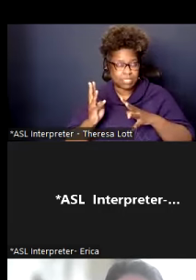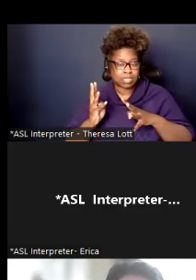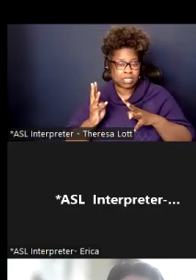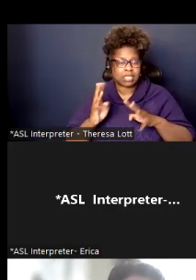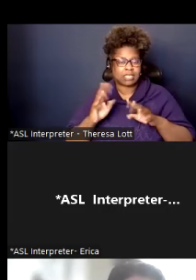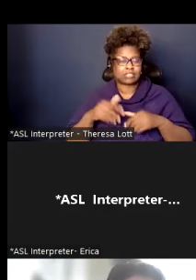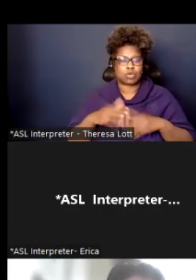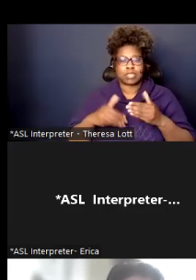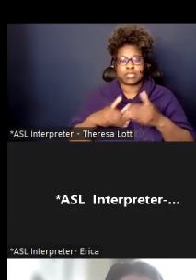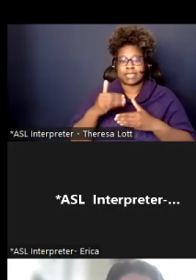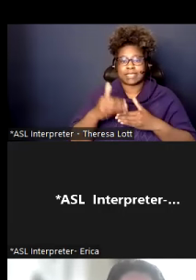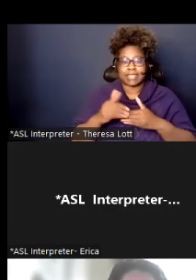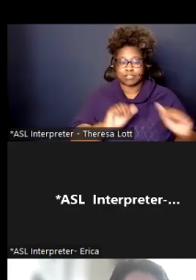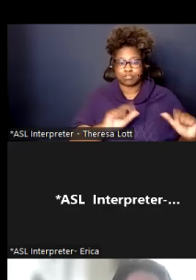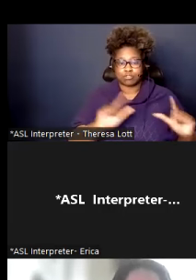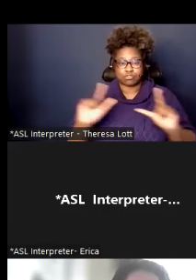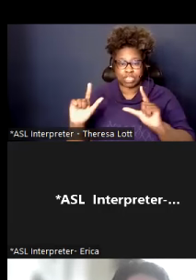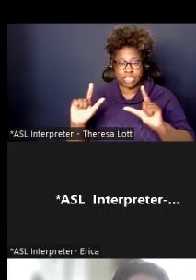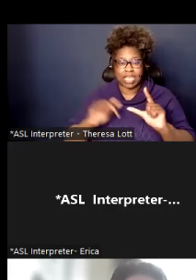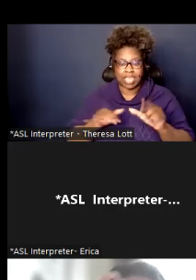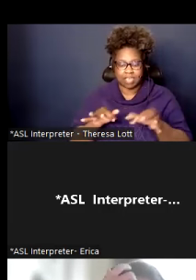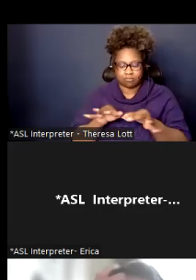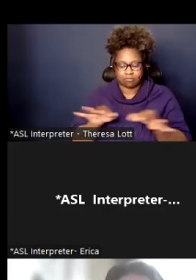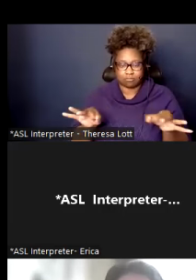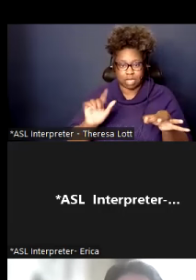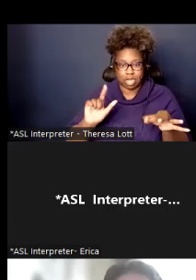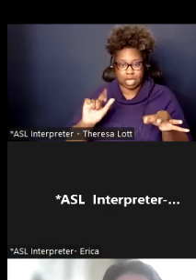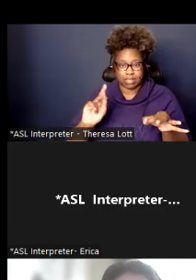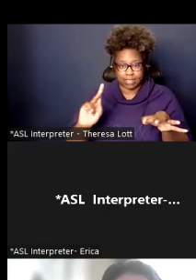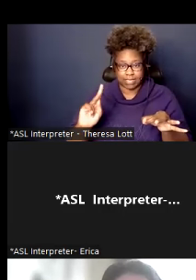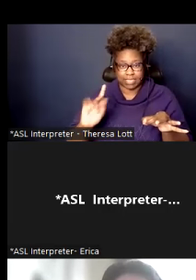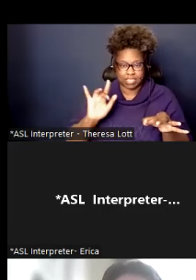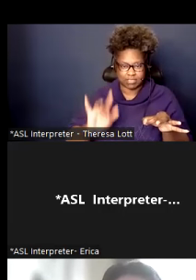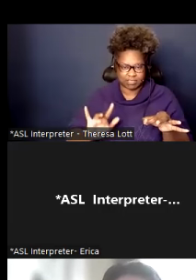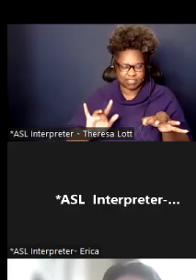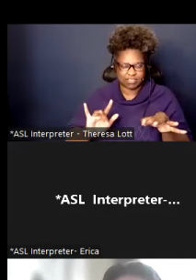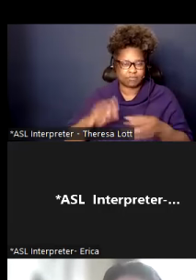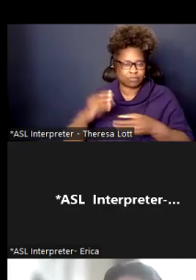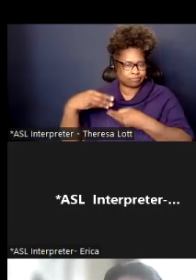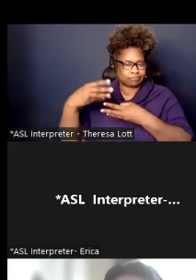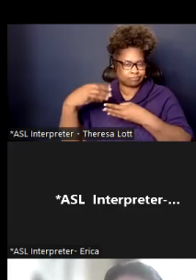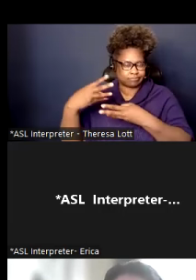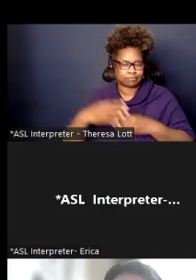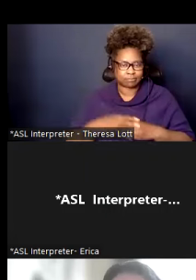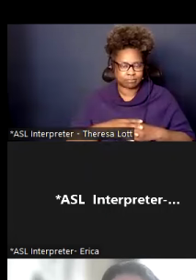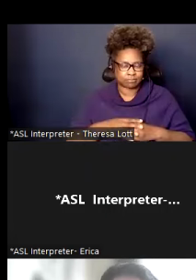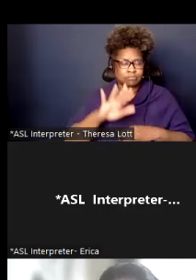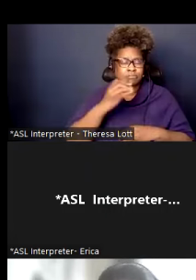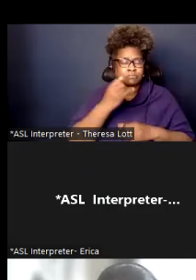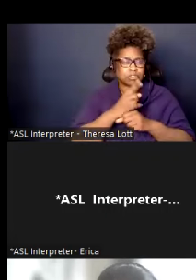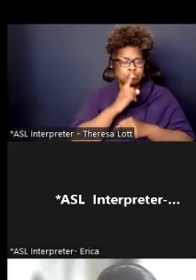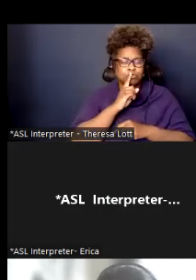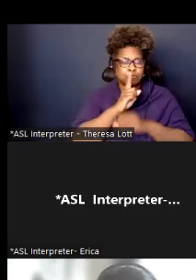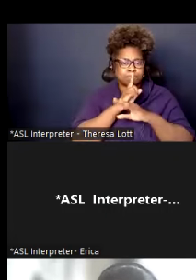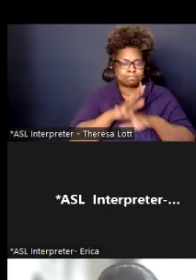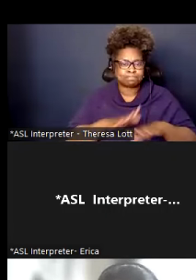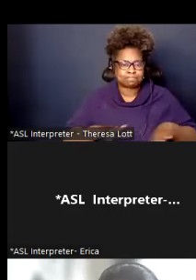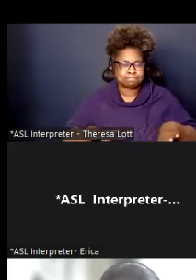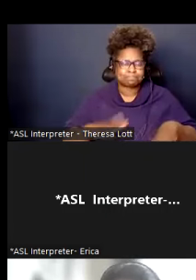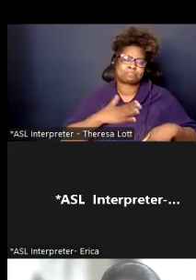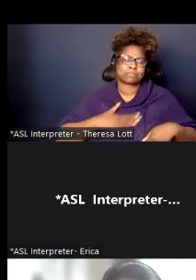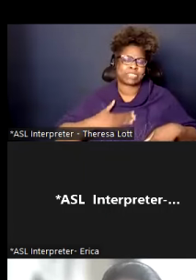next screen for access. To ensure that we have limited background noise, we ask that everyone please remain on